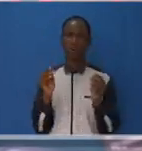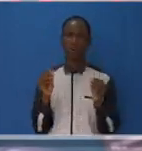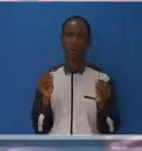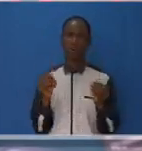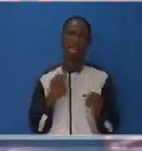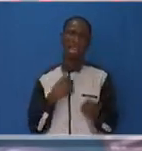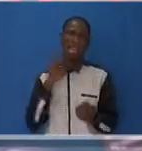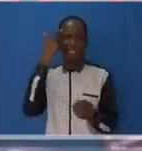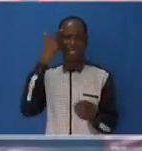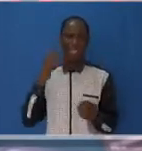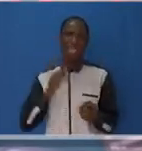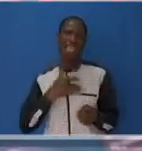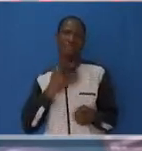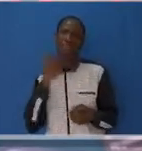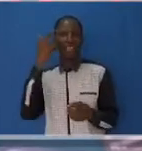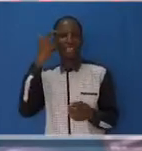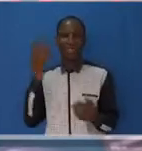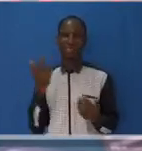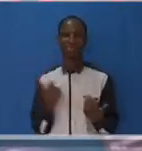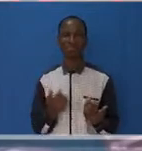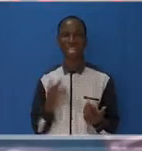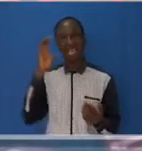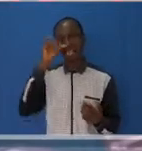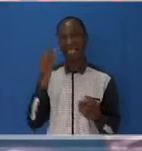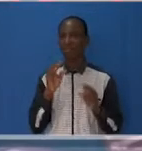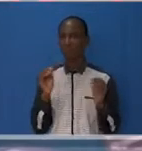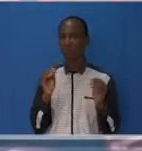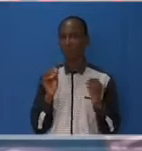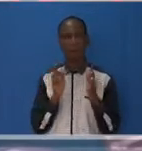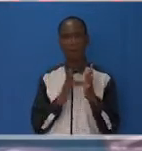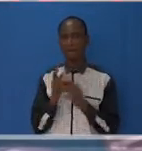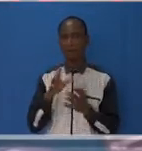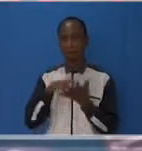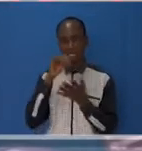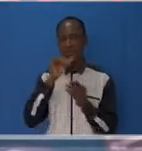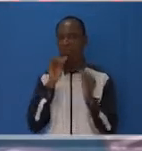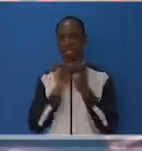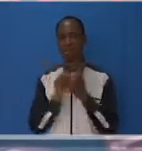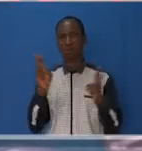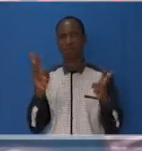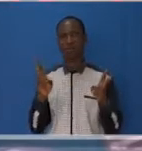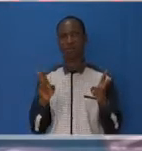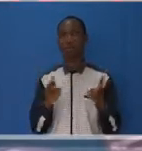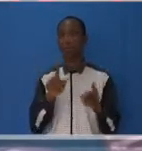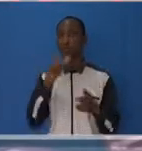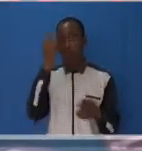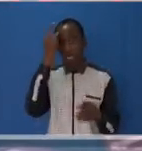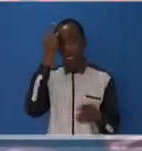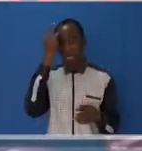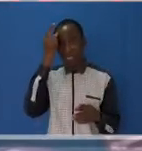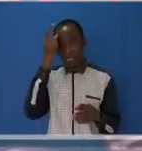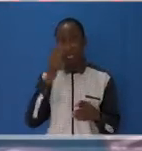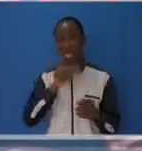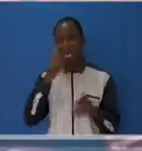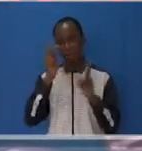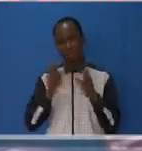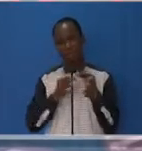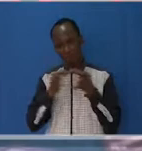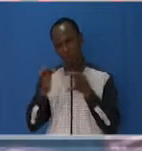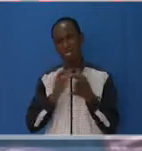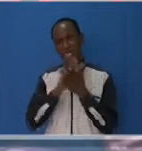se me susun se me dwin se kire ono se na o ka na da bi se wonti bible ba bibia sia wo ko ba bi fufura o